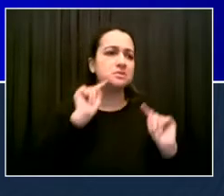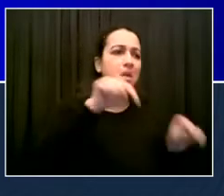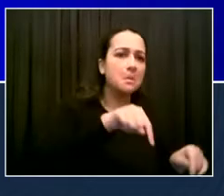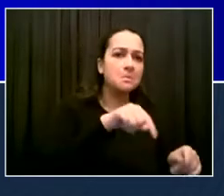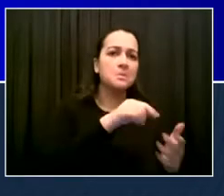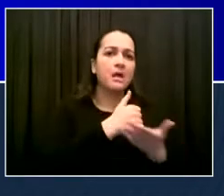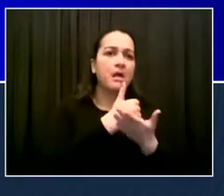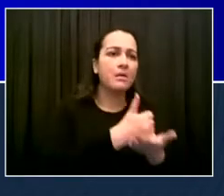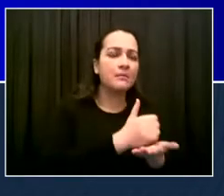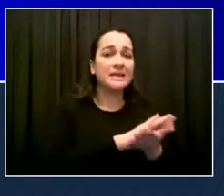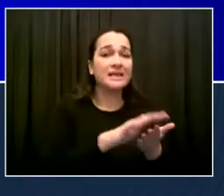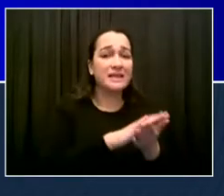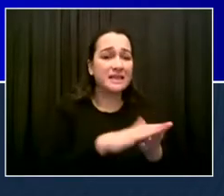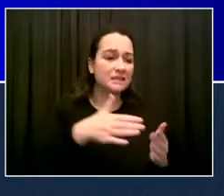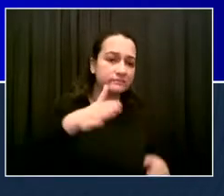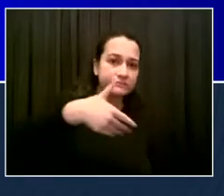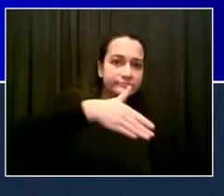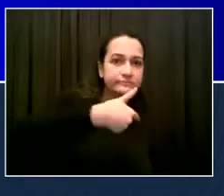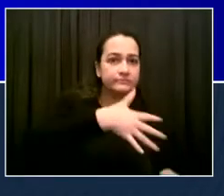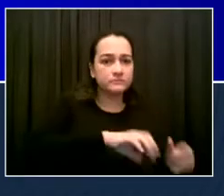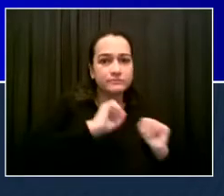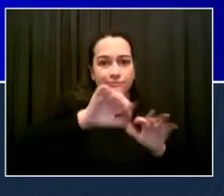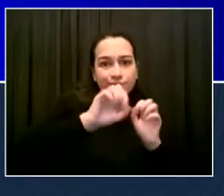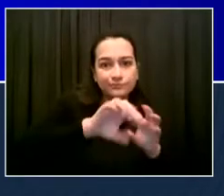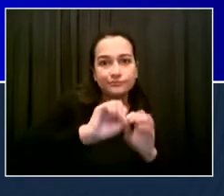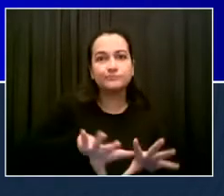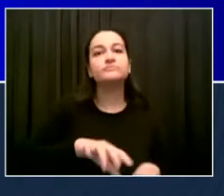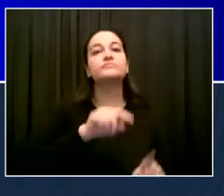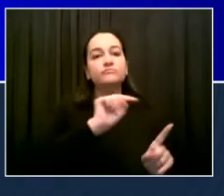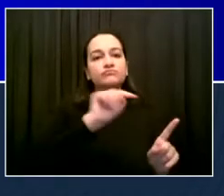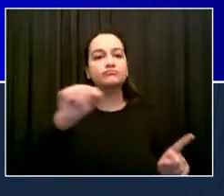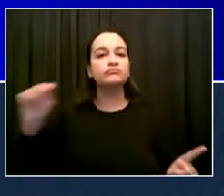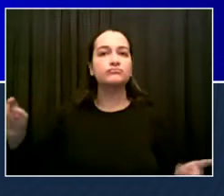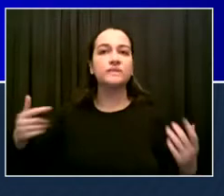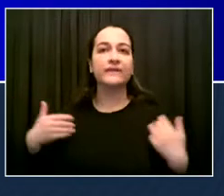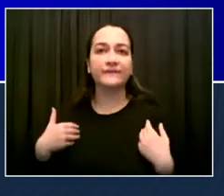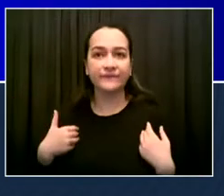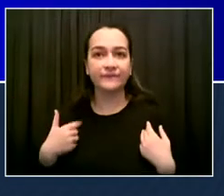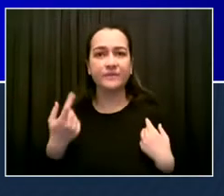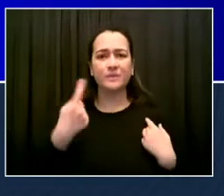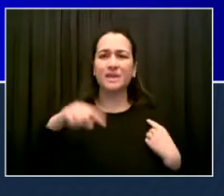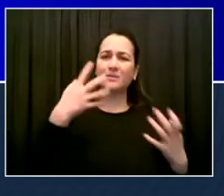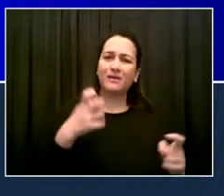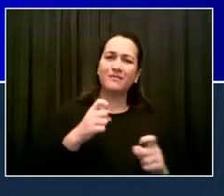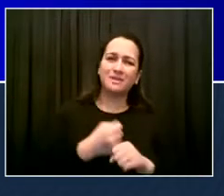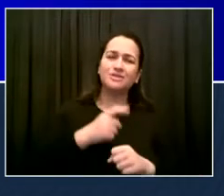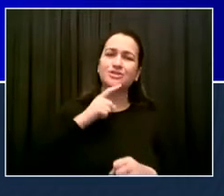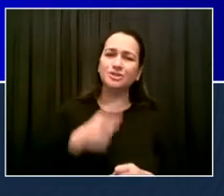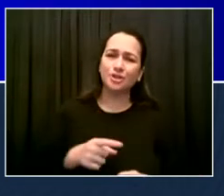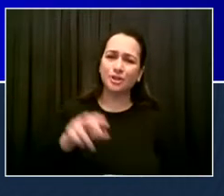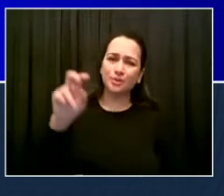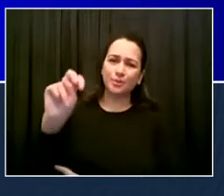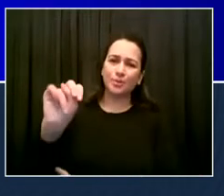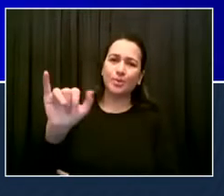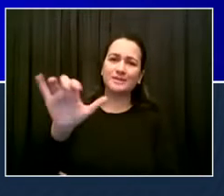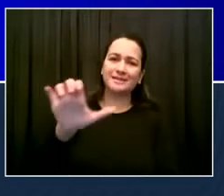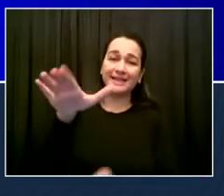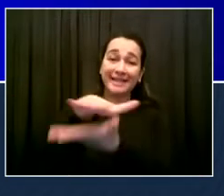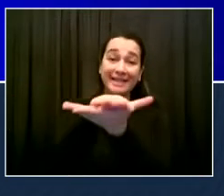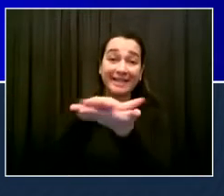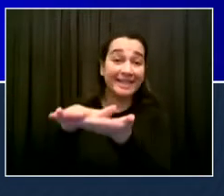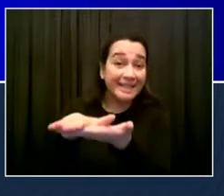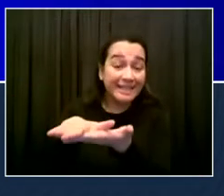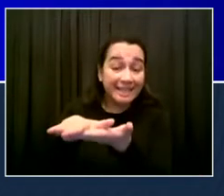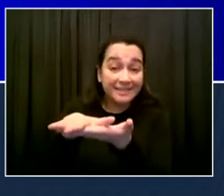organizations who want to do their part is very important. It's very critical for the cleanliness in New York City, and we can't thank them enough. That